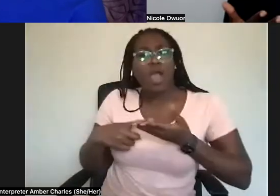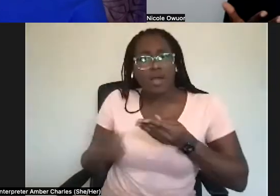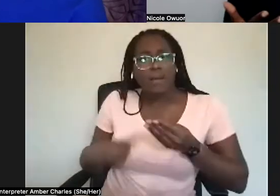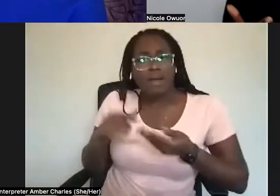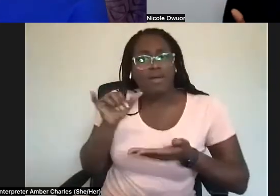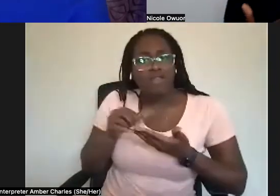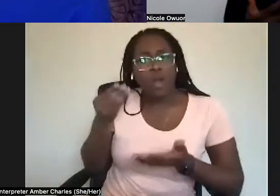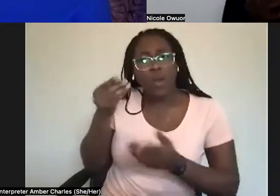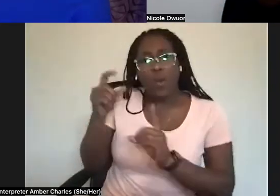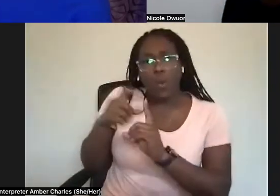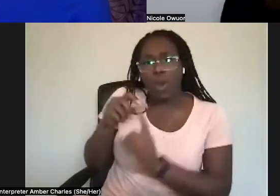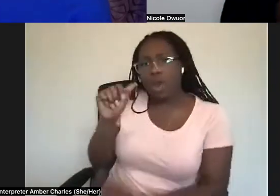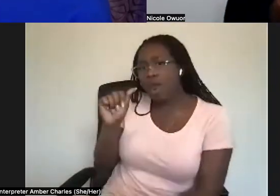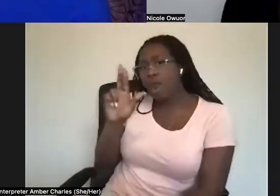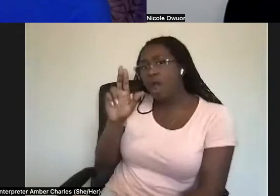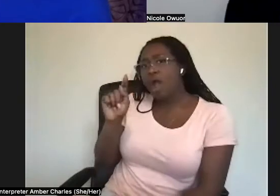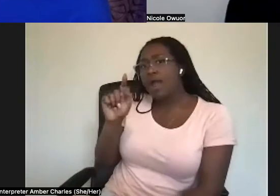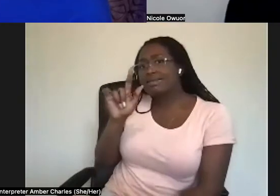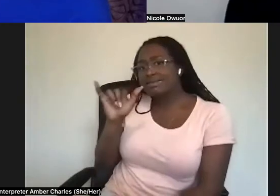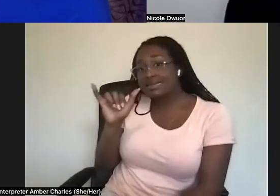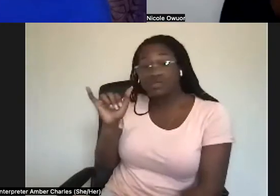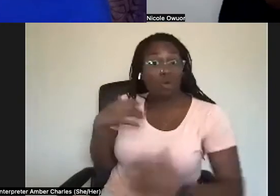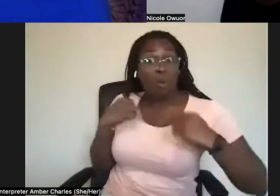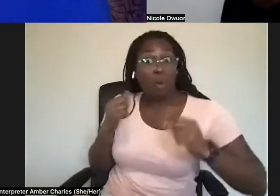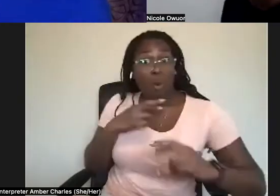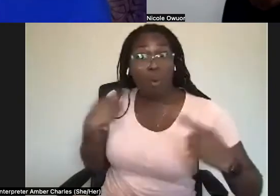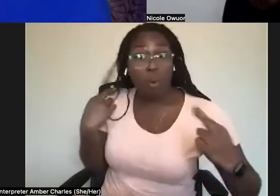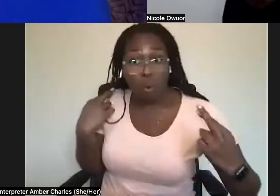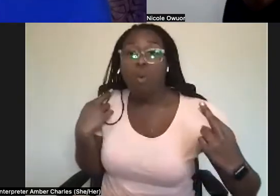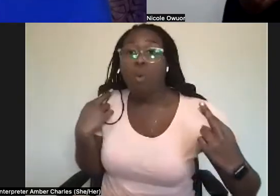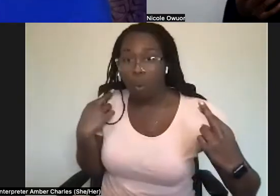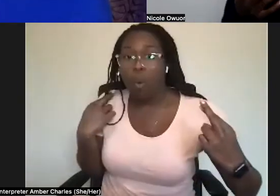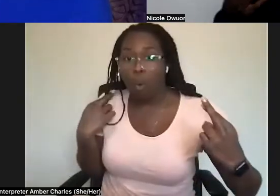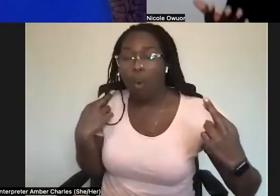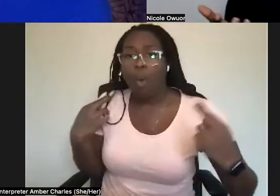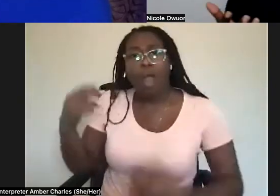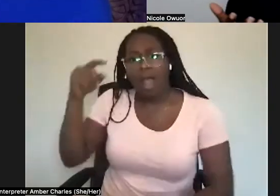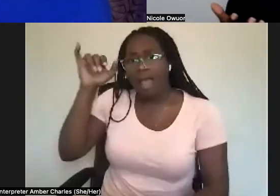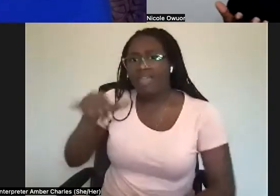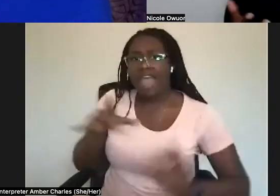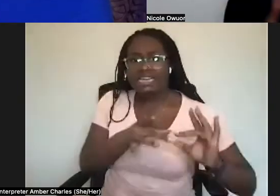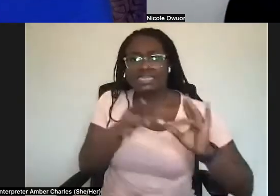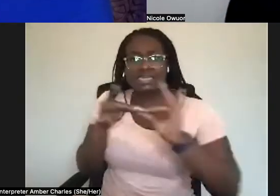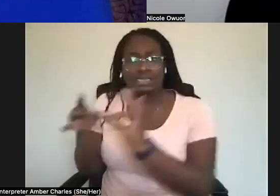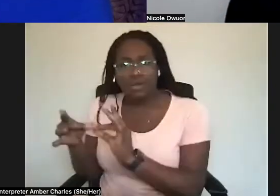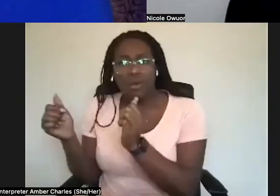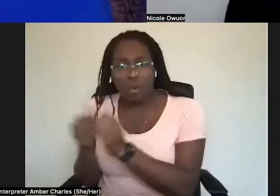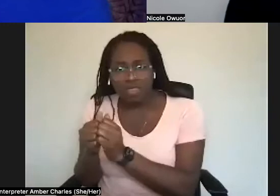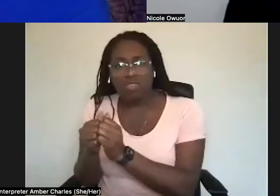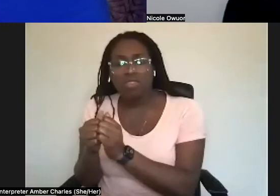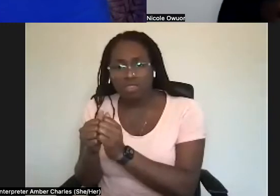audacity. So bold risk is something that I used to really associate with